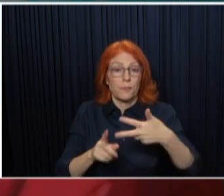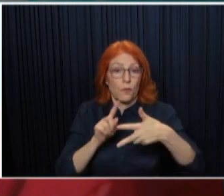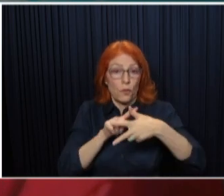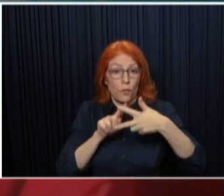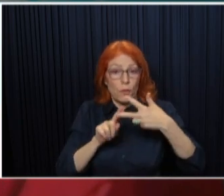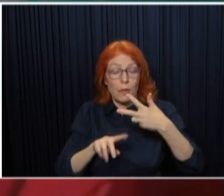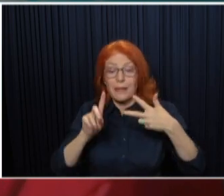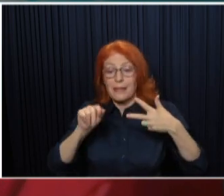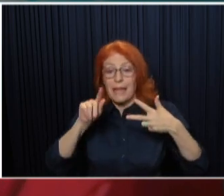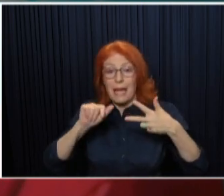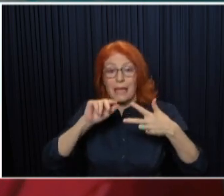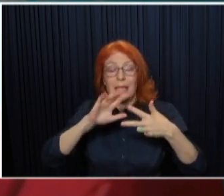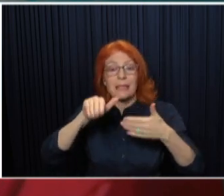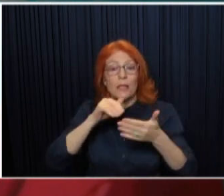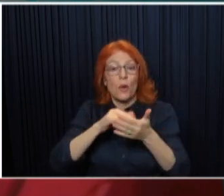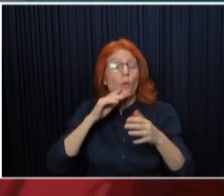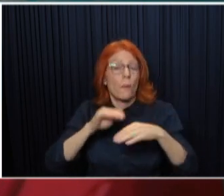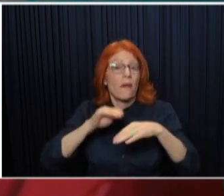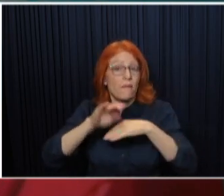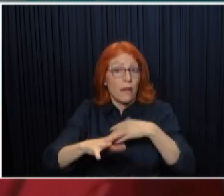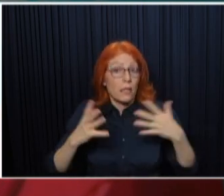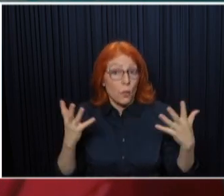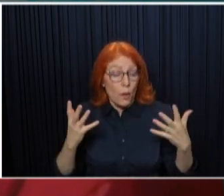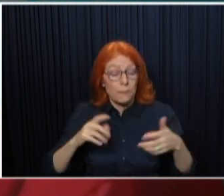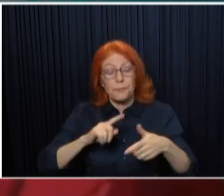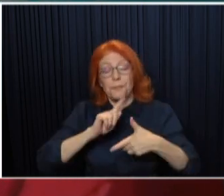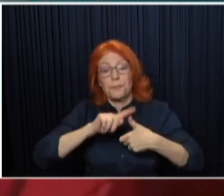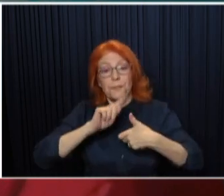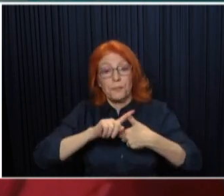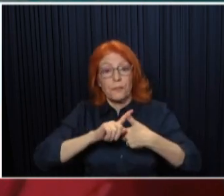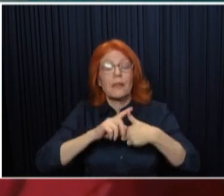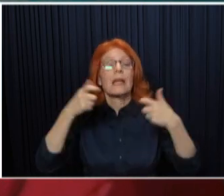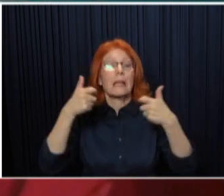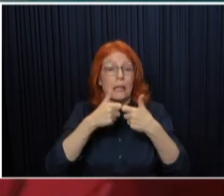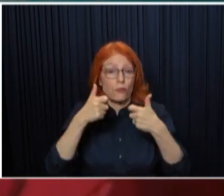that data centers are going to be affecting us the most. One